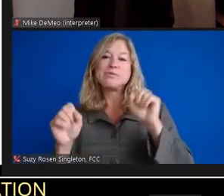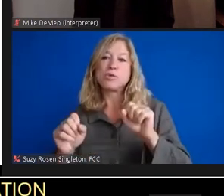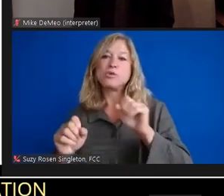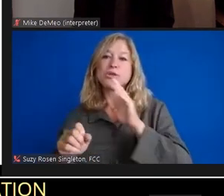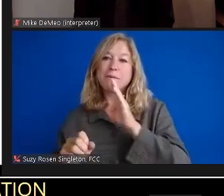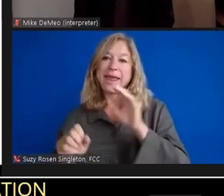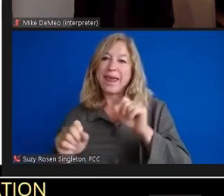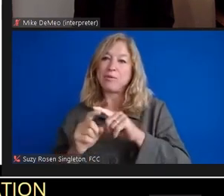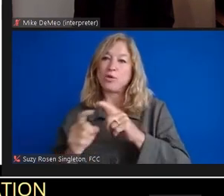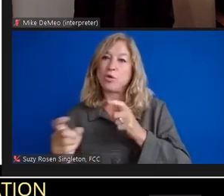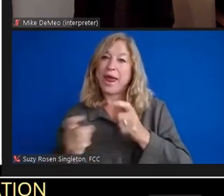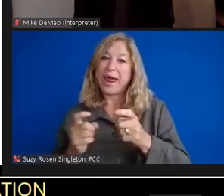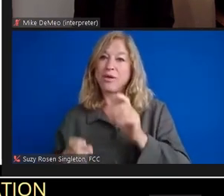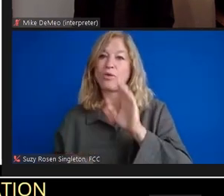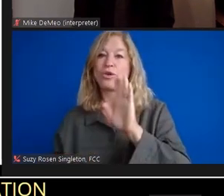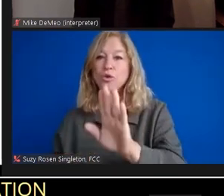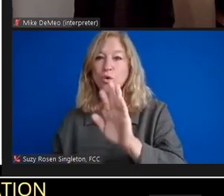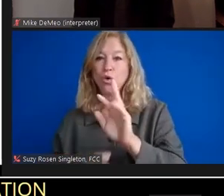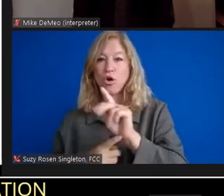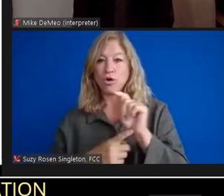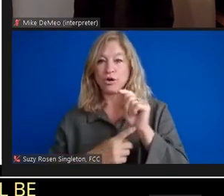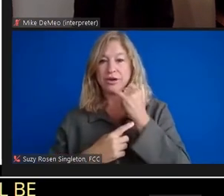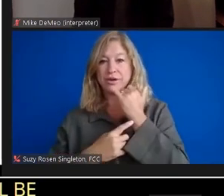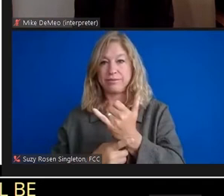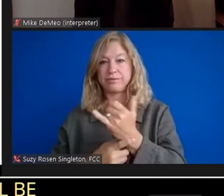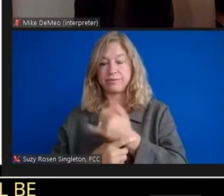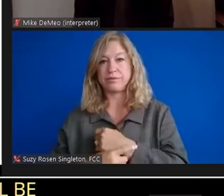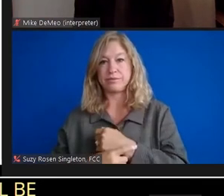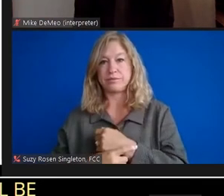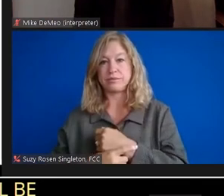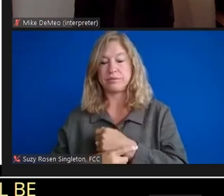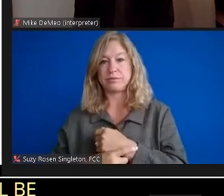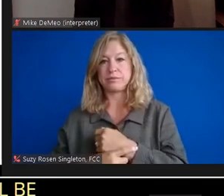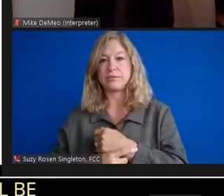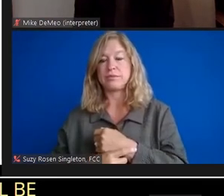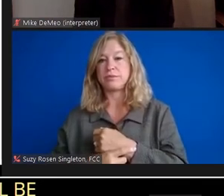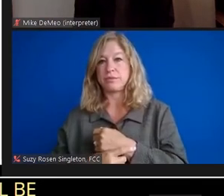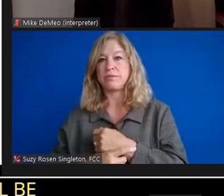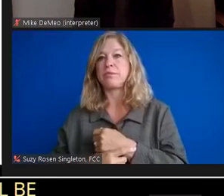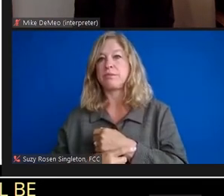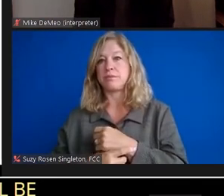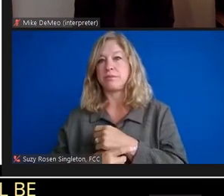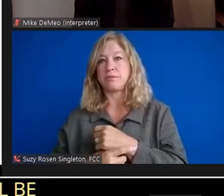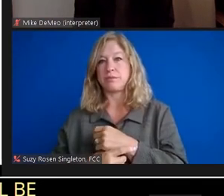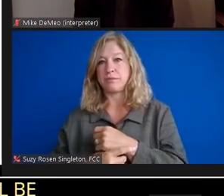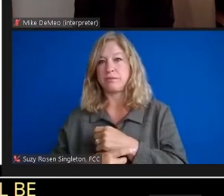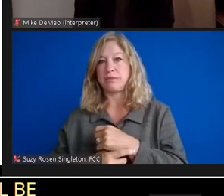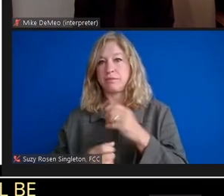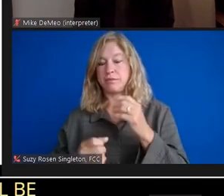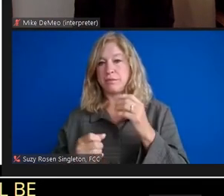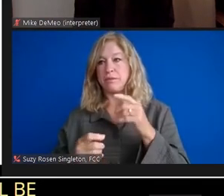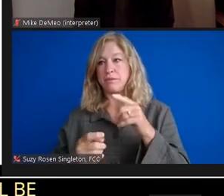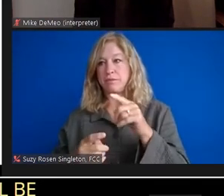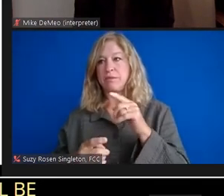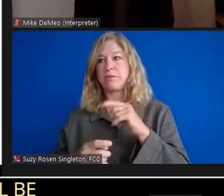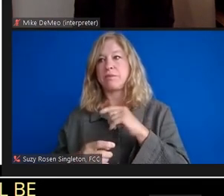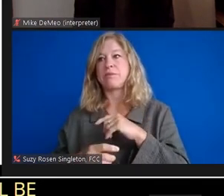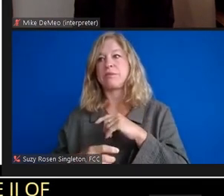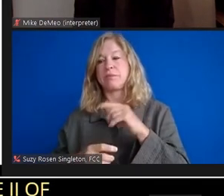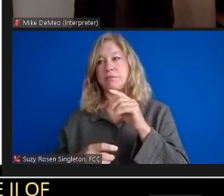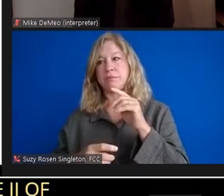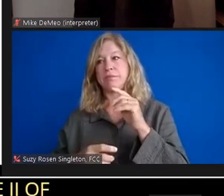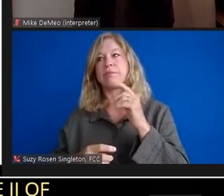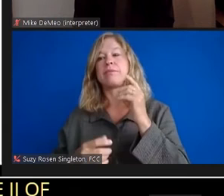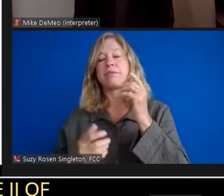So they are already able to handle TTY calls and would then be able to handle incoming